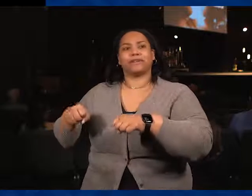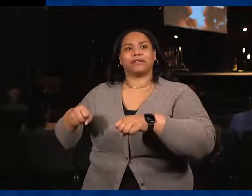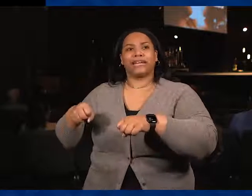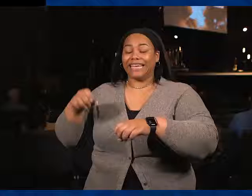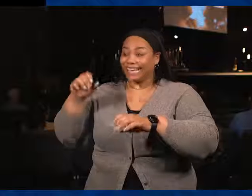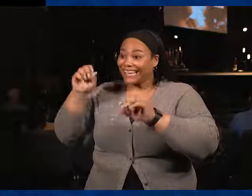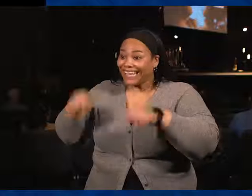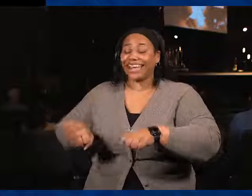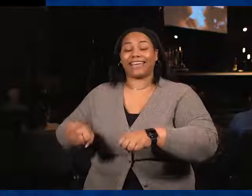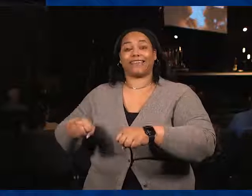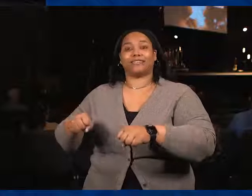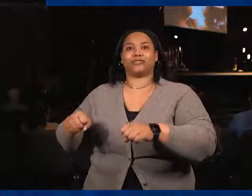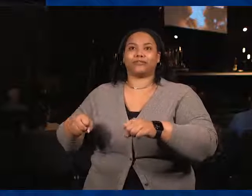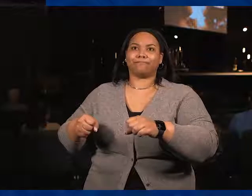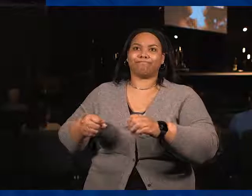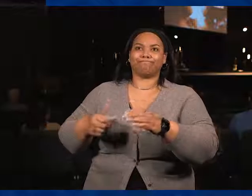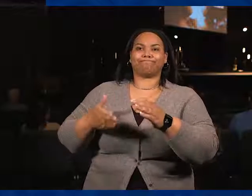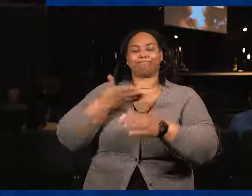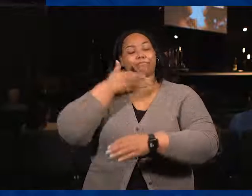better.